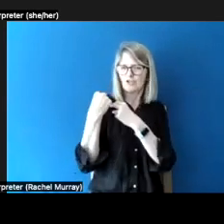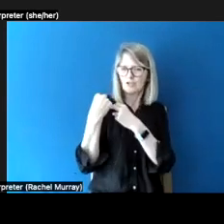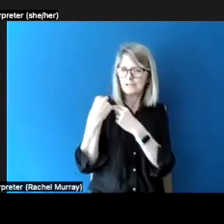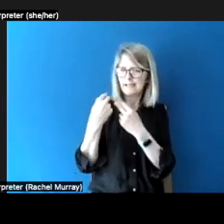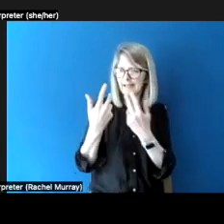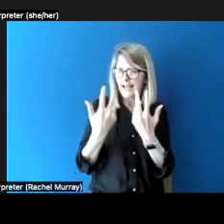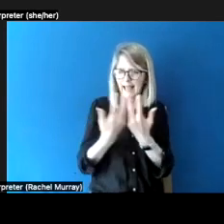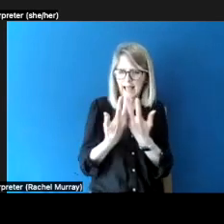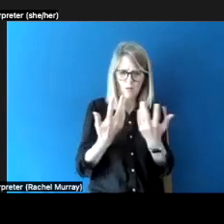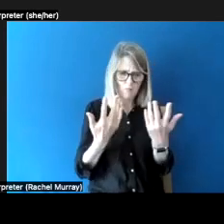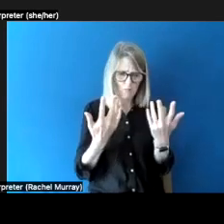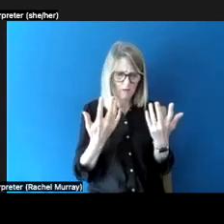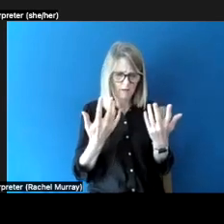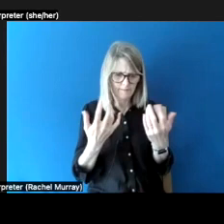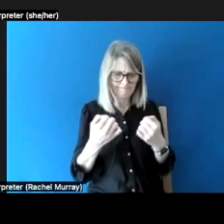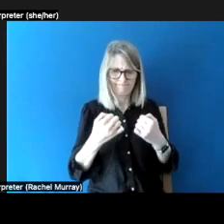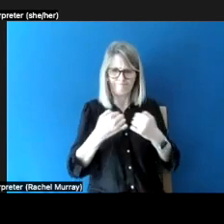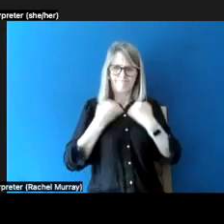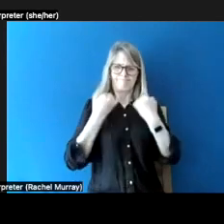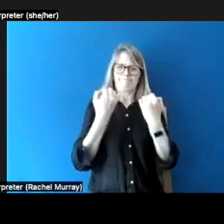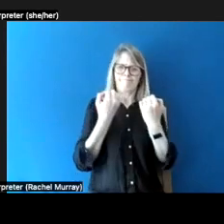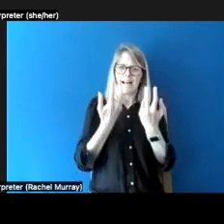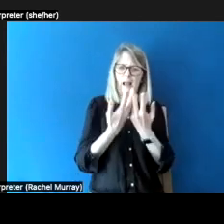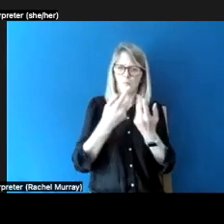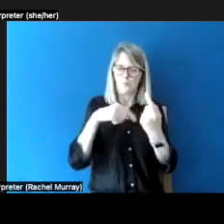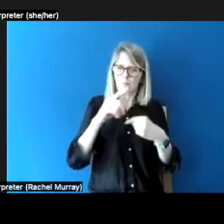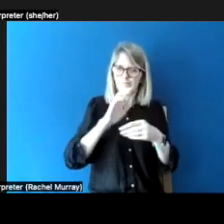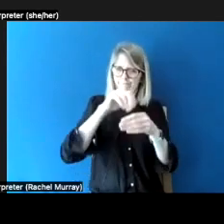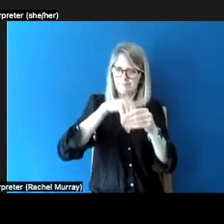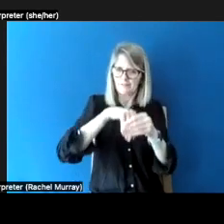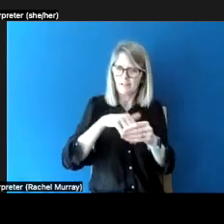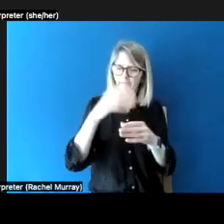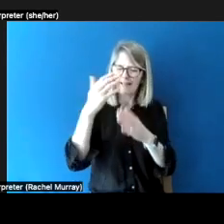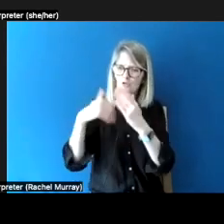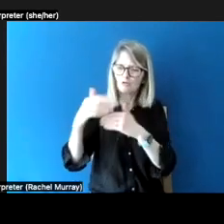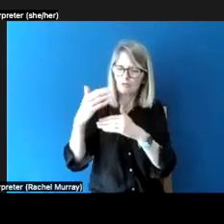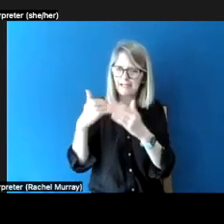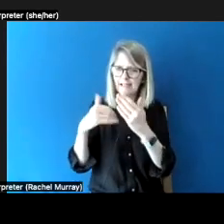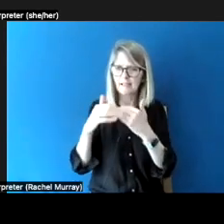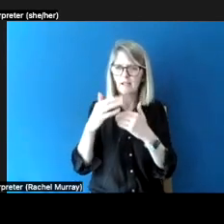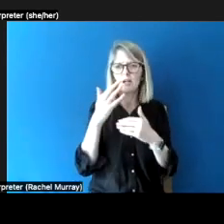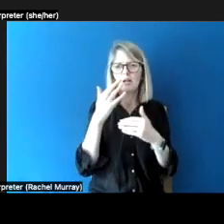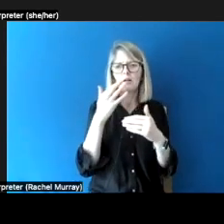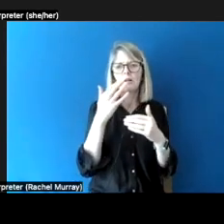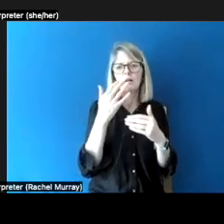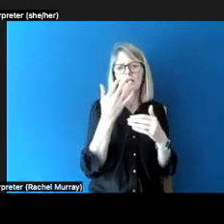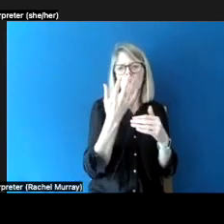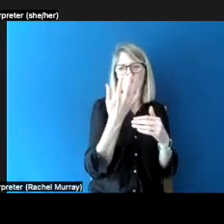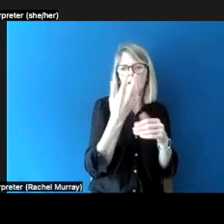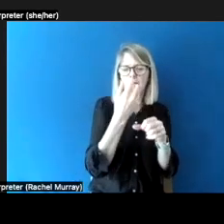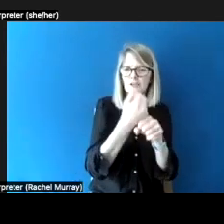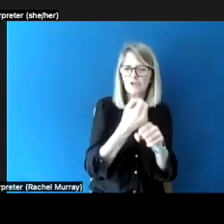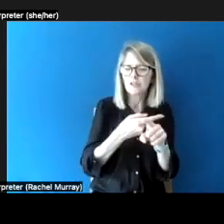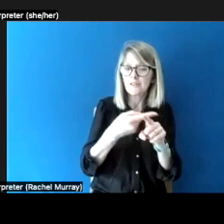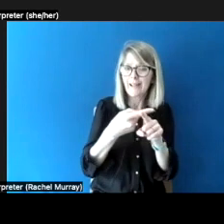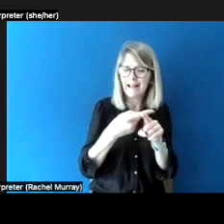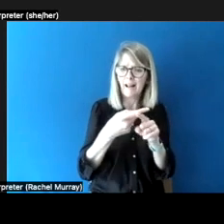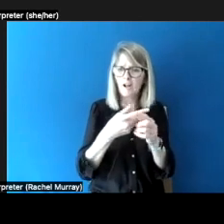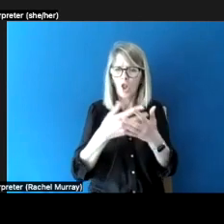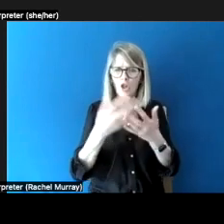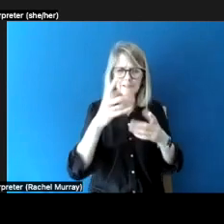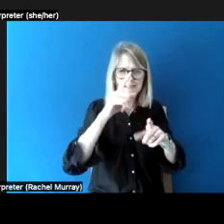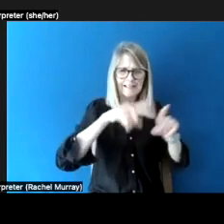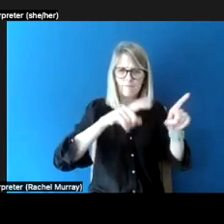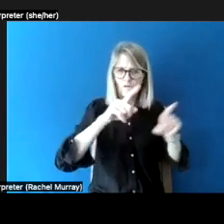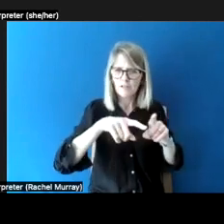this history. And Church of England, when we talk about all the different strands,